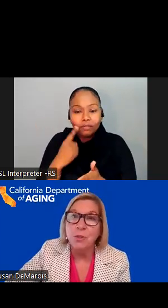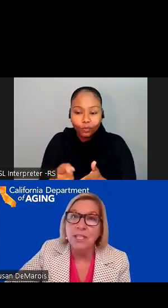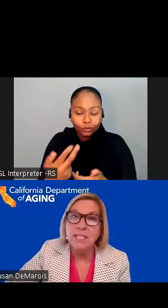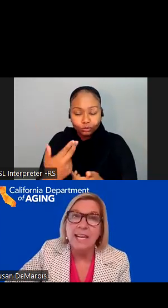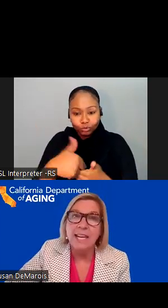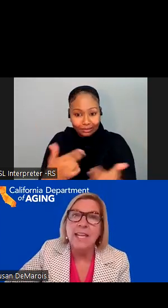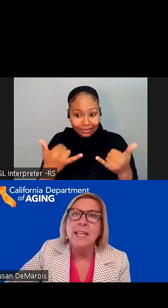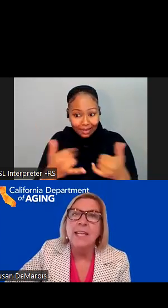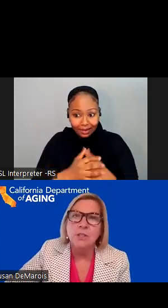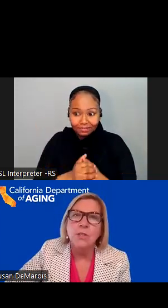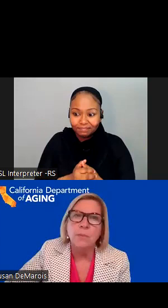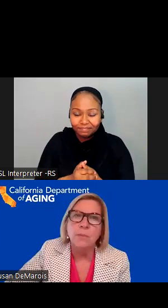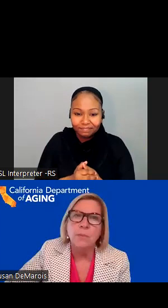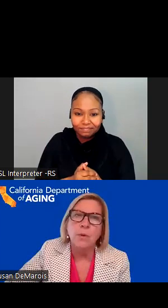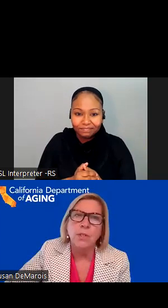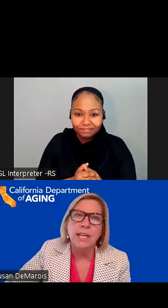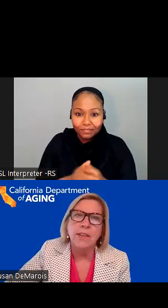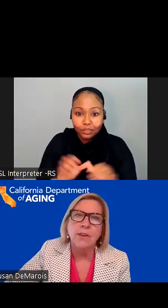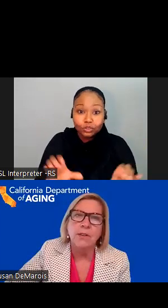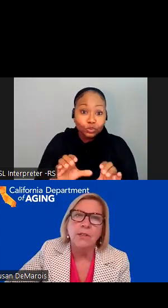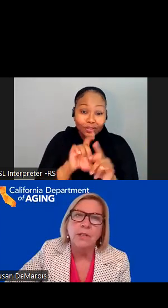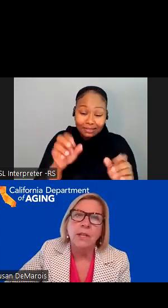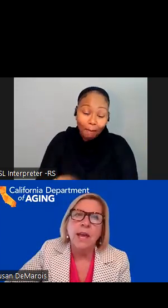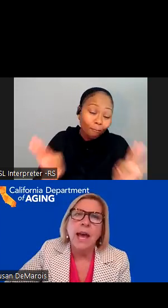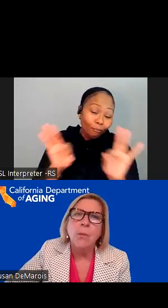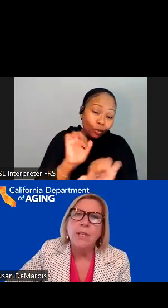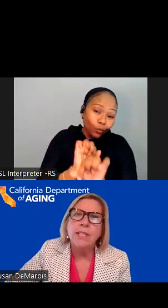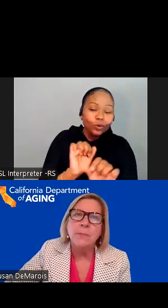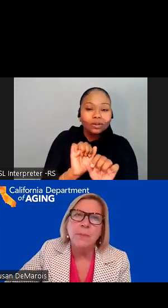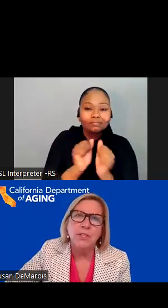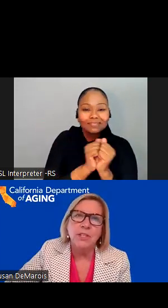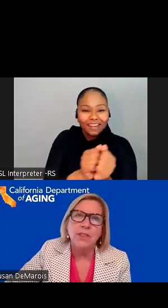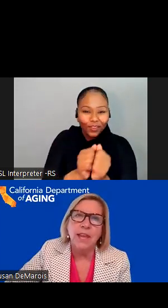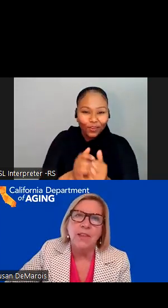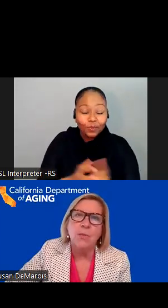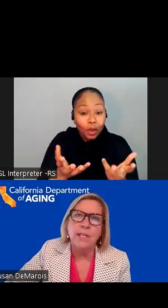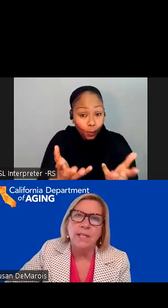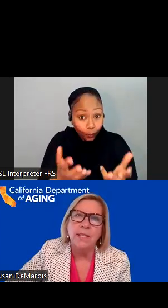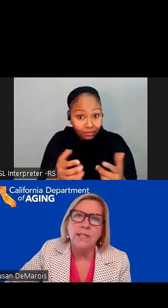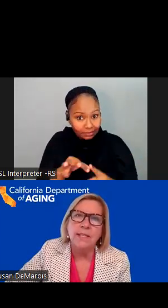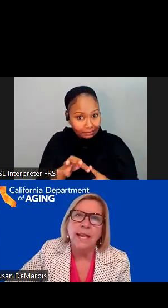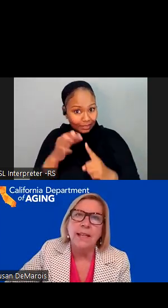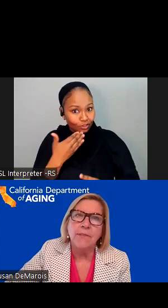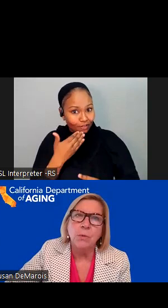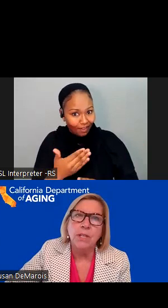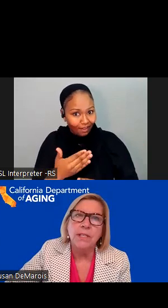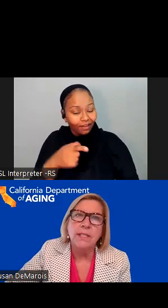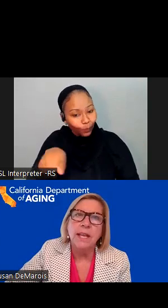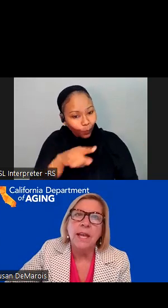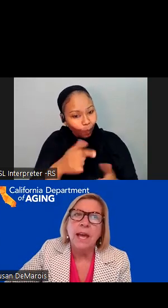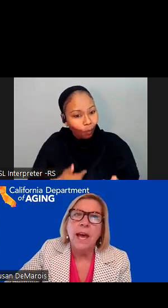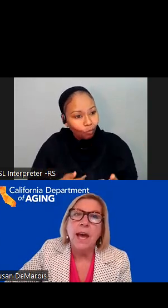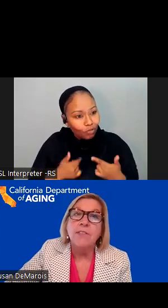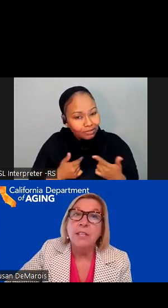for joining today to do this important work together. I want to especially thank the residents and loved